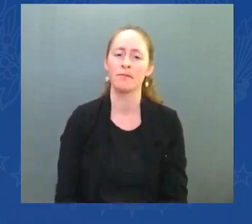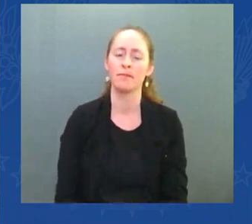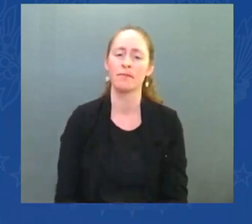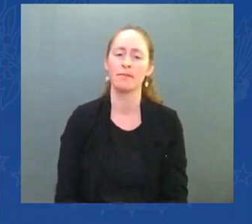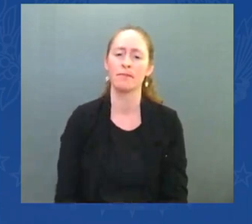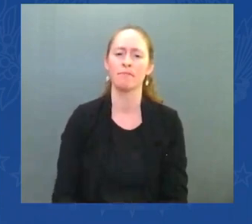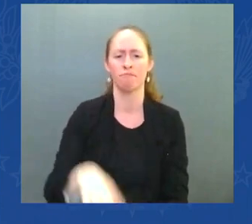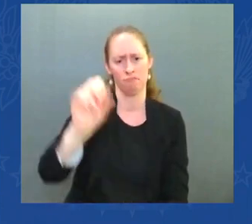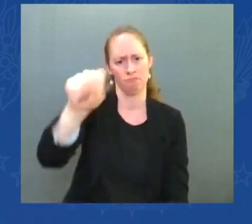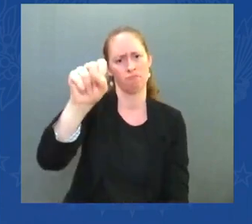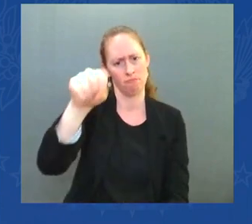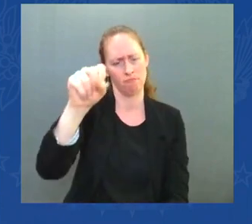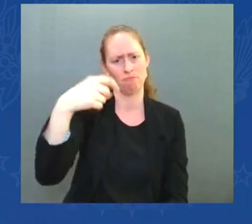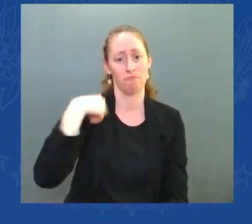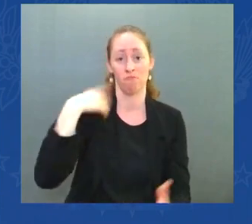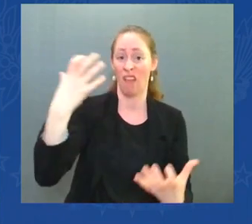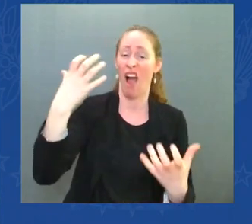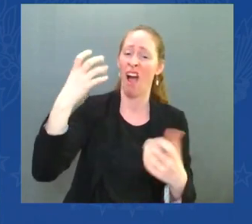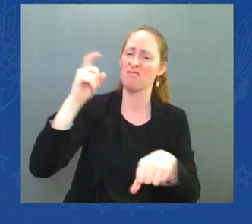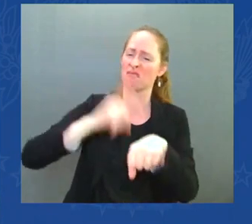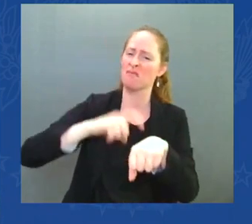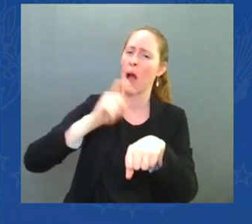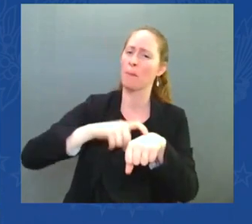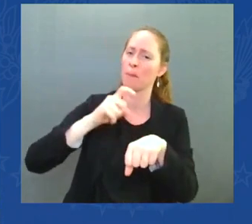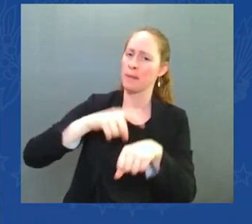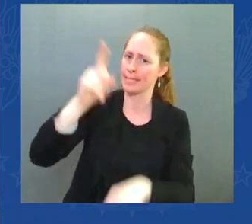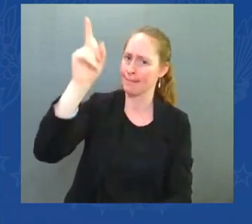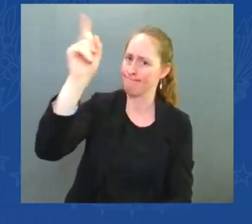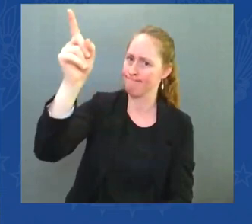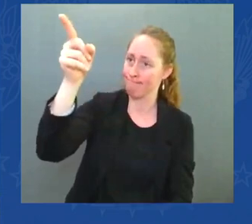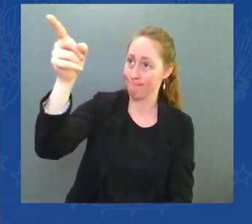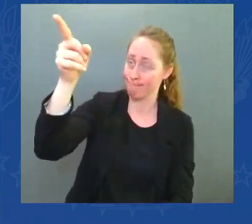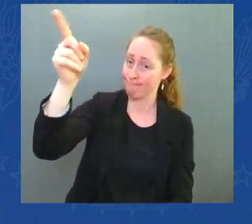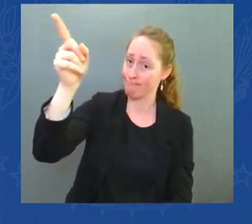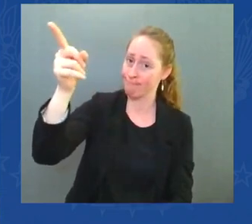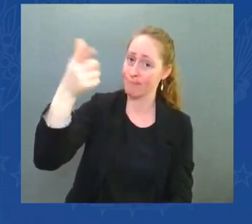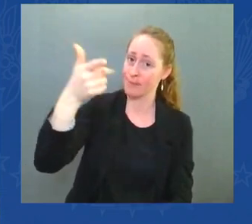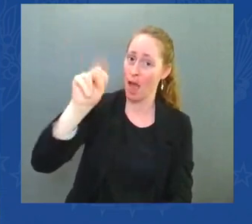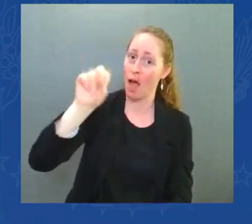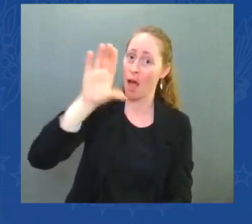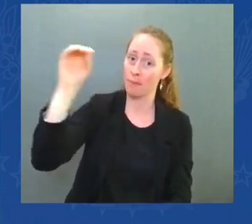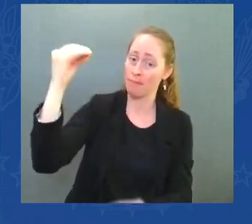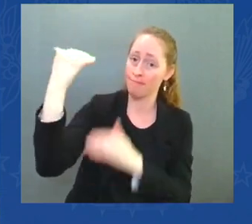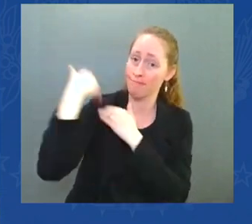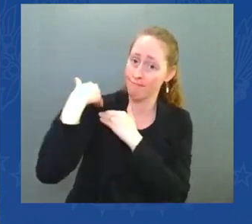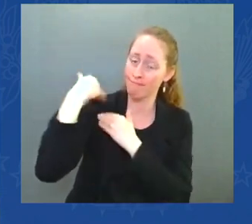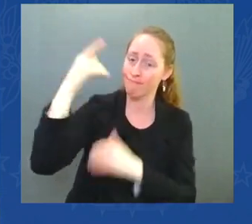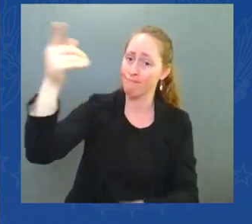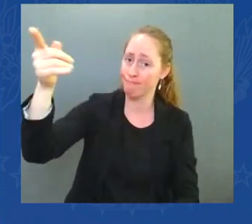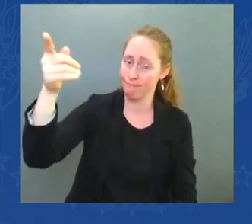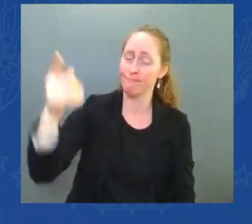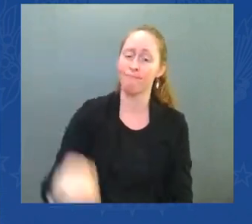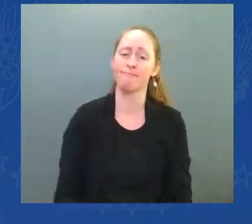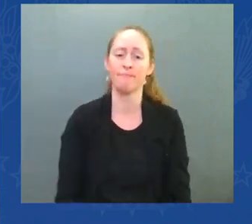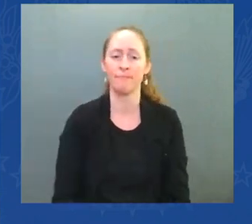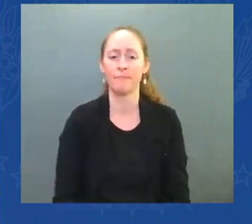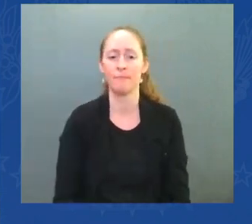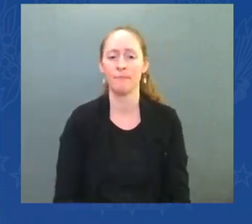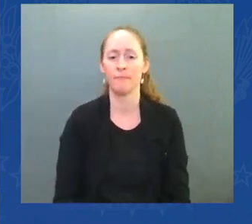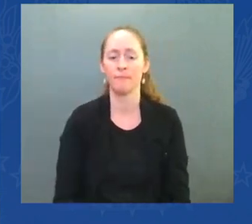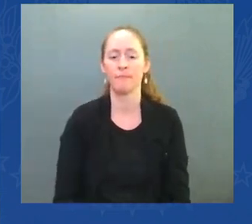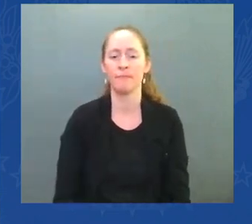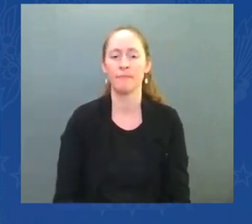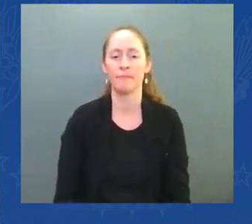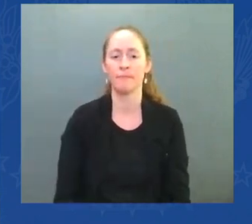today. It's only been there's only been one Senate who's confirmed a director of Bureau of